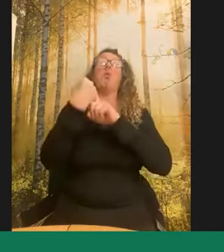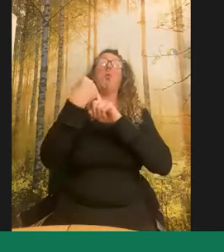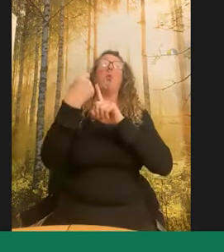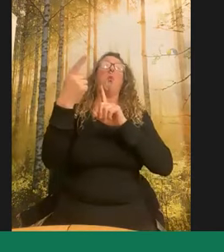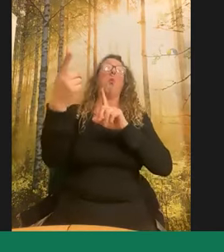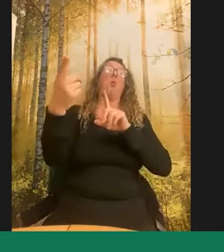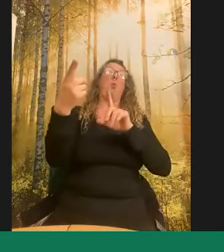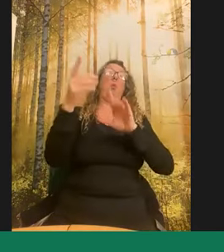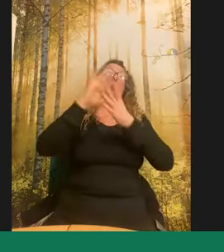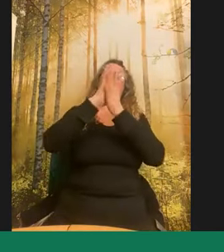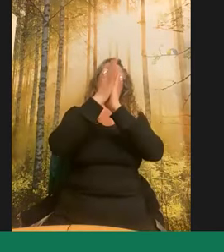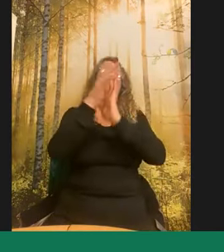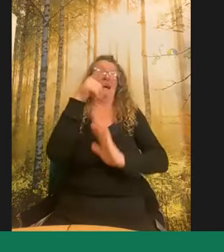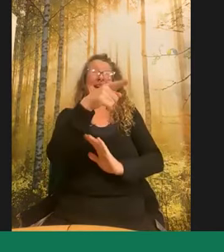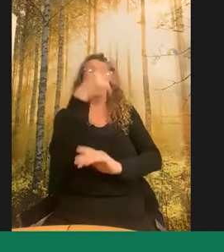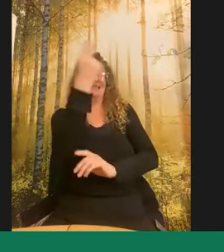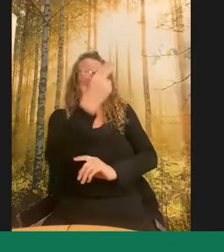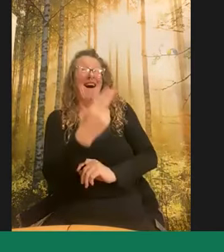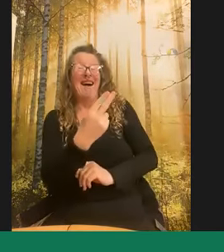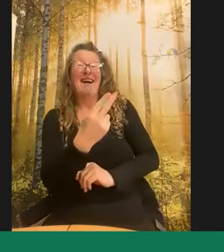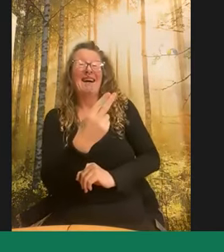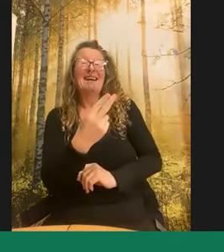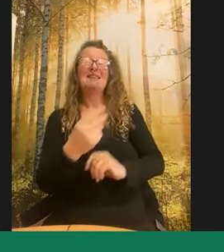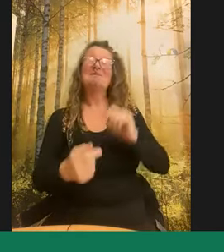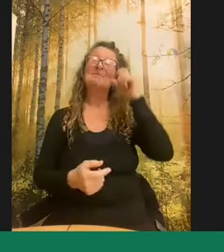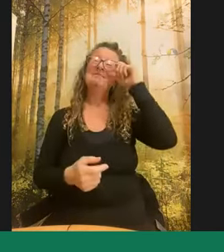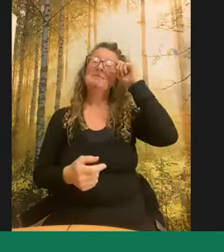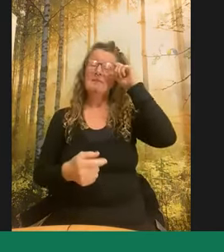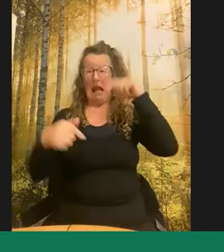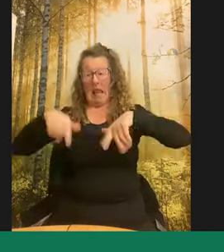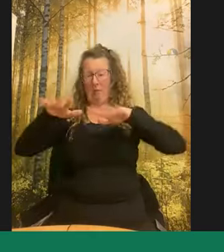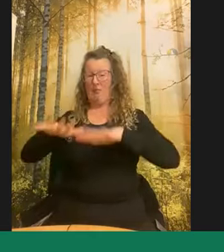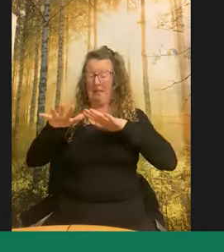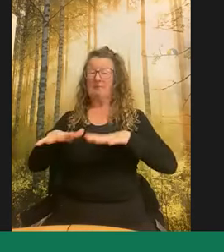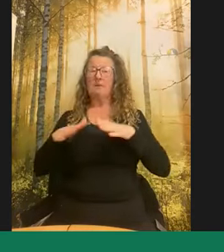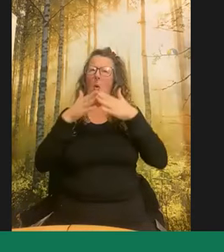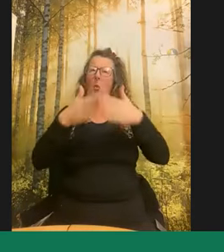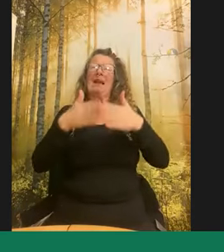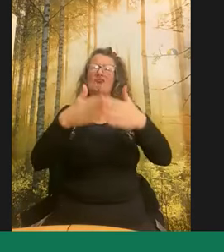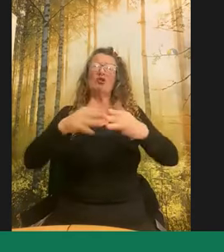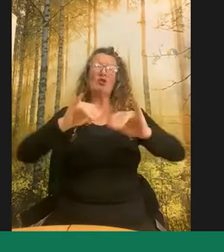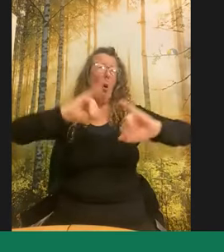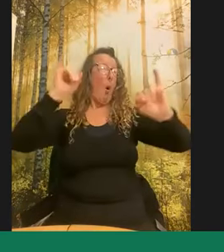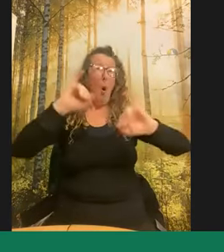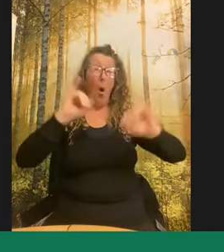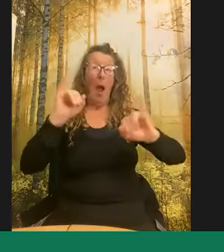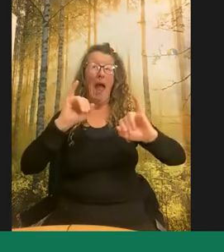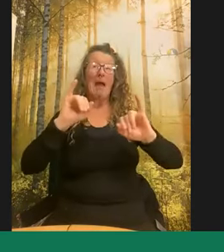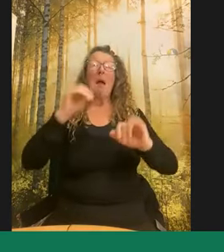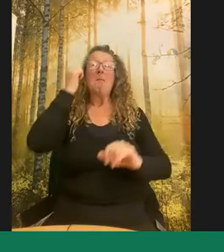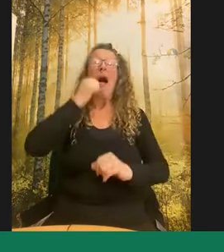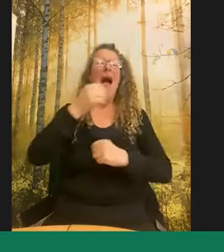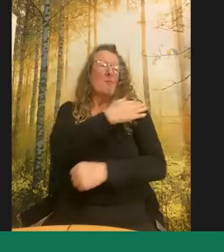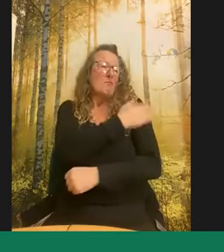because we have to understand that in this country the Windrush scandal is basically people, Black and brown people in